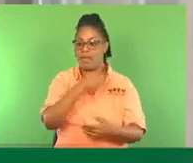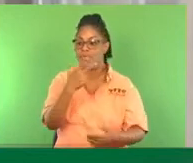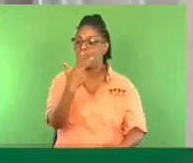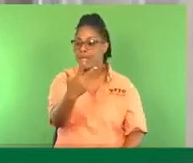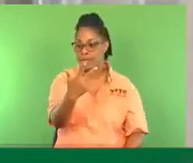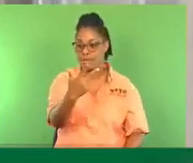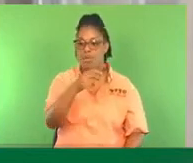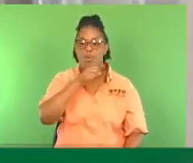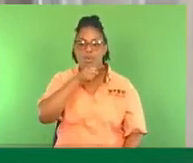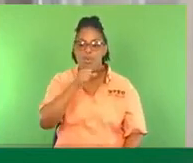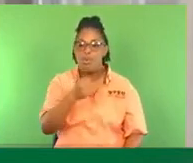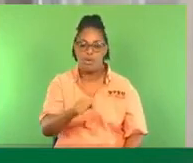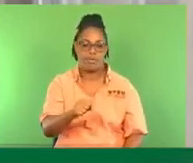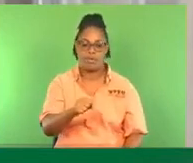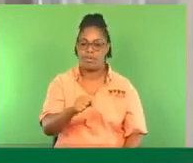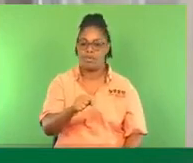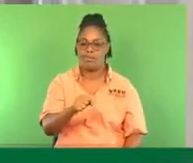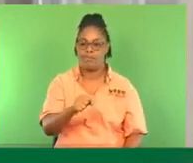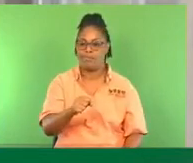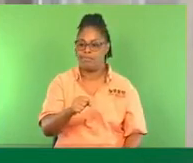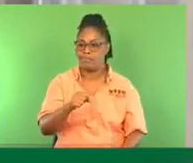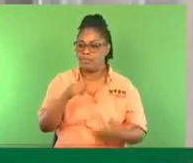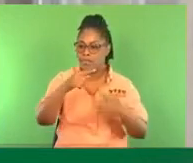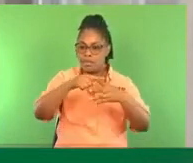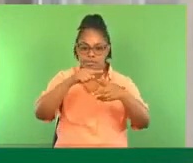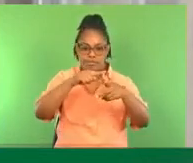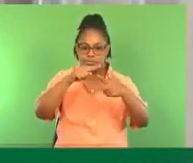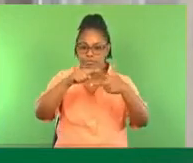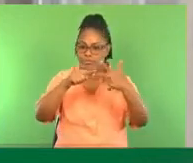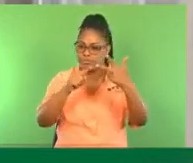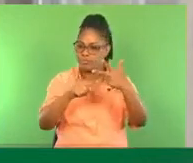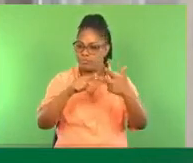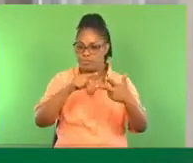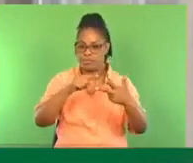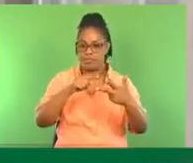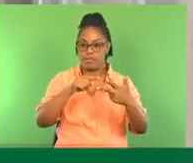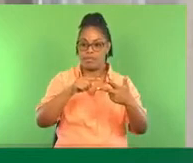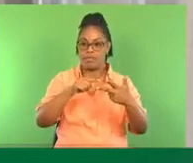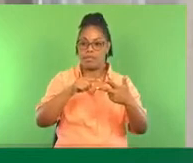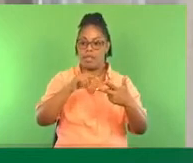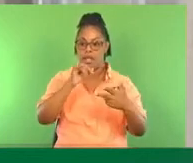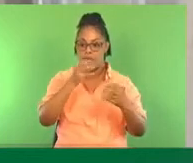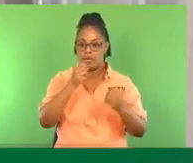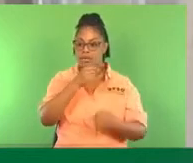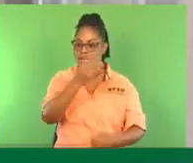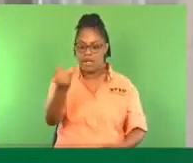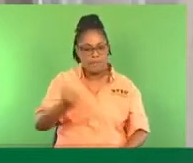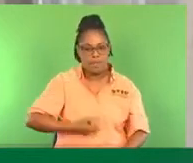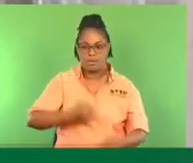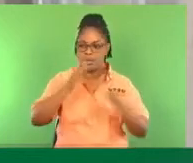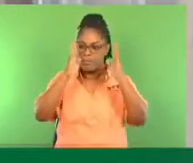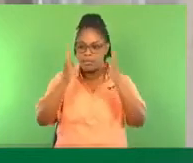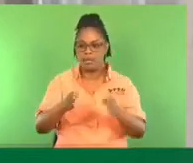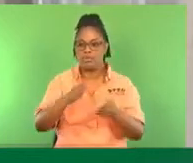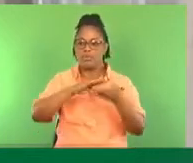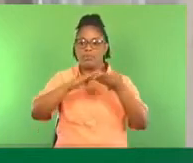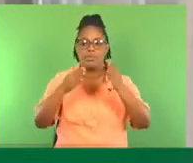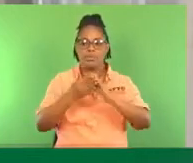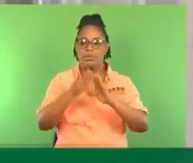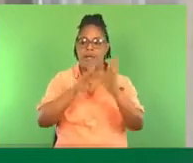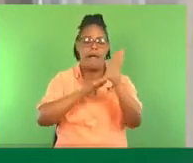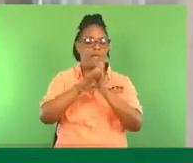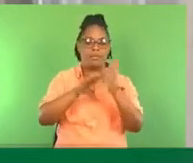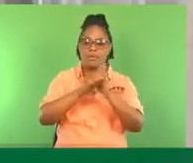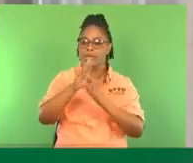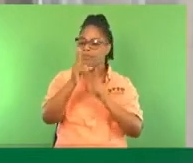shape, such as Sangre Chiquito, La Tosca, and Nestor. I want to invite the Minister of Community Development to visit these centers and hope